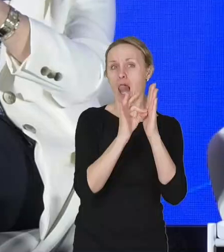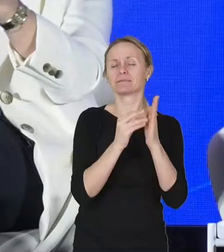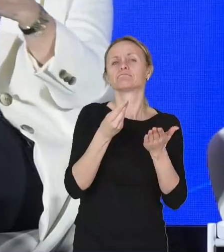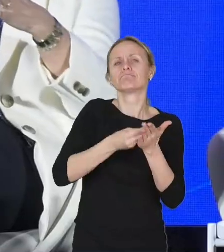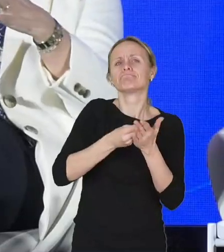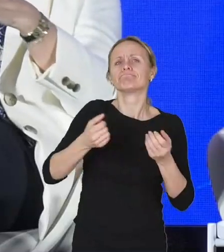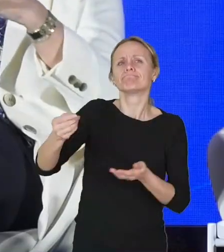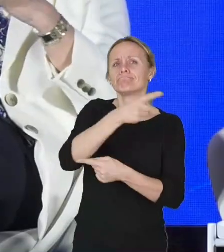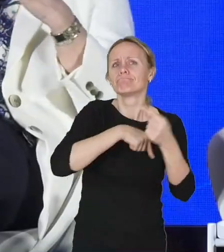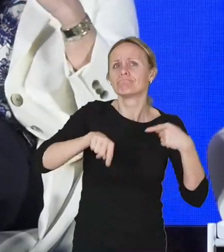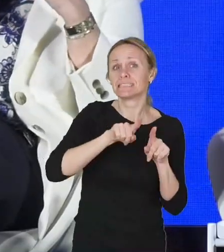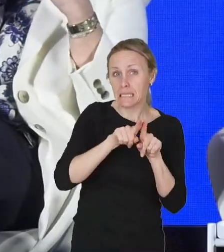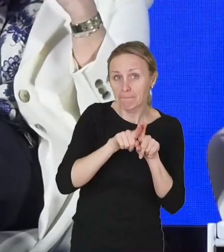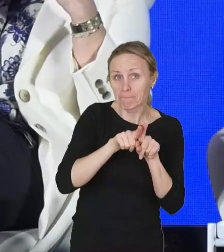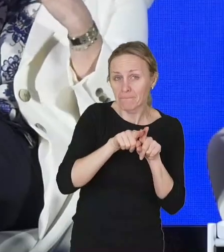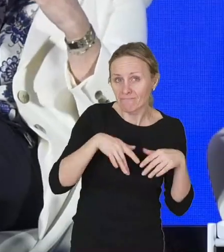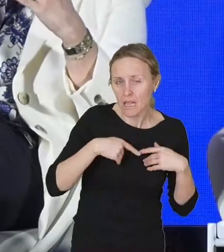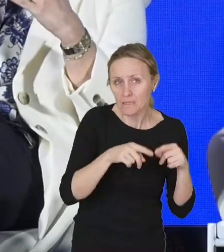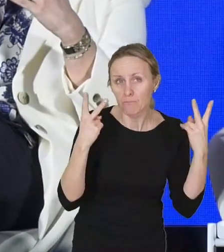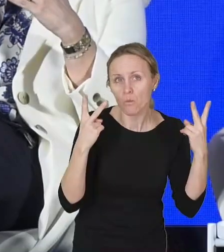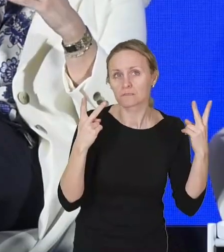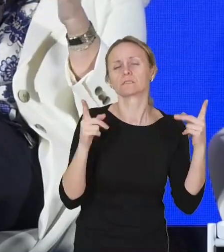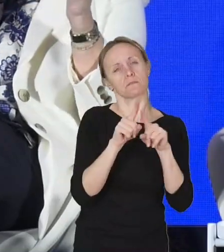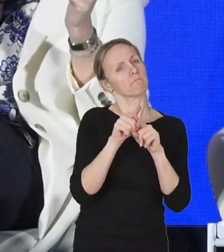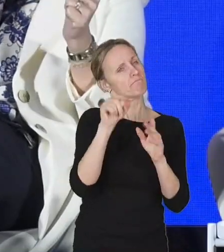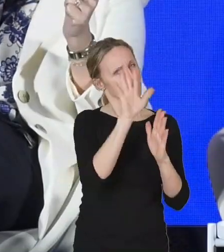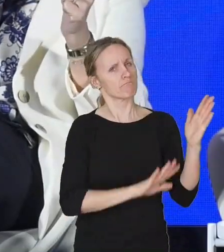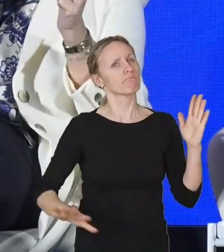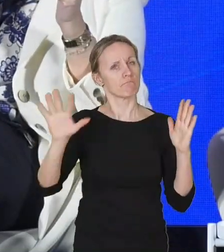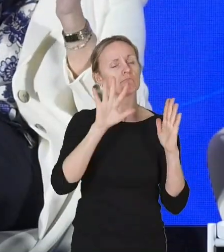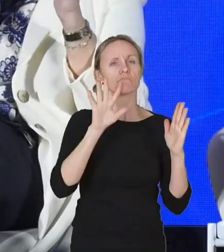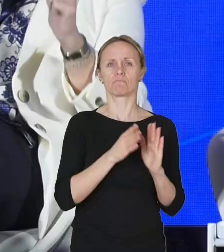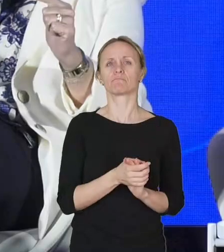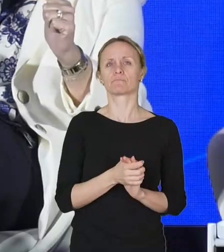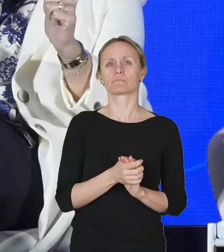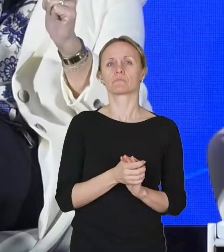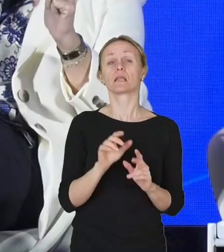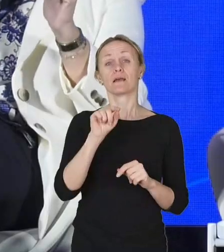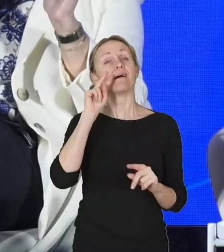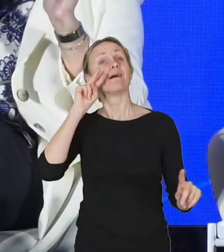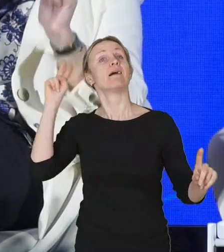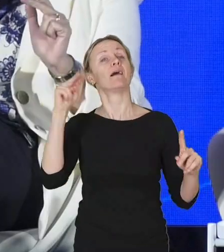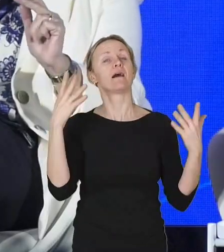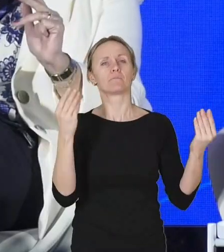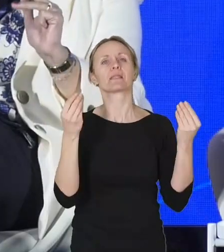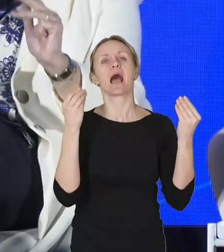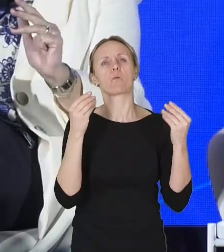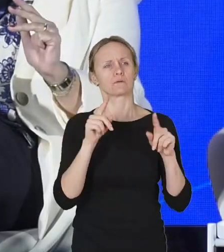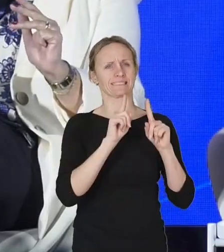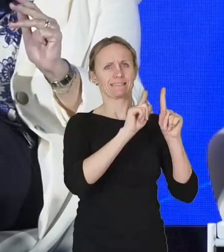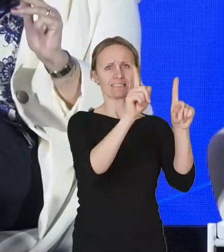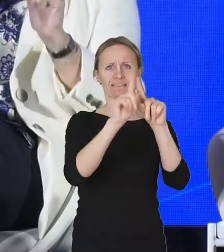this triad, which in my mind is very, very important: innovation policies, cohesion policies, and industrial